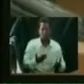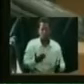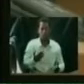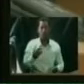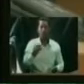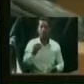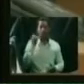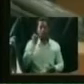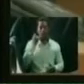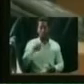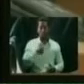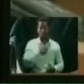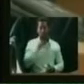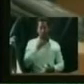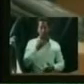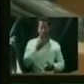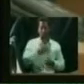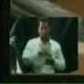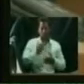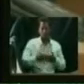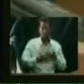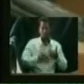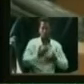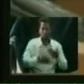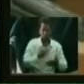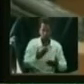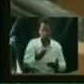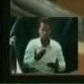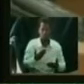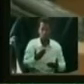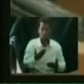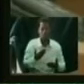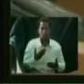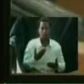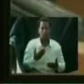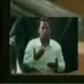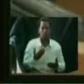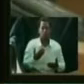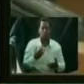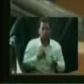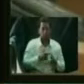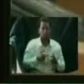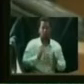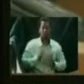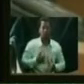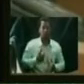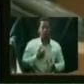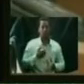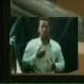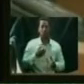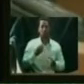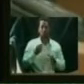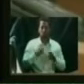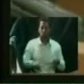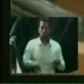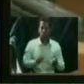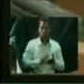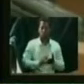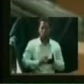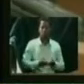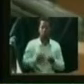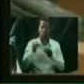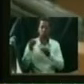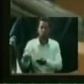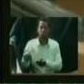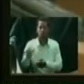didn't complete the process, if we vote this thing down, we need to write the big A check to the Bro Center. Again, I